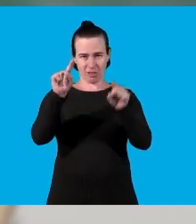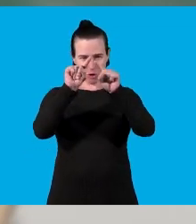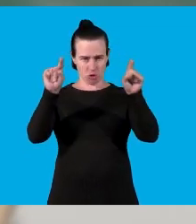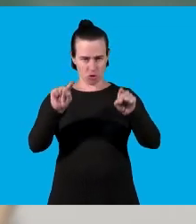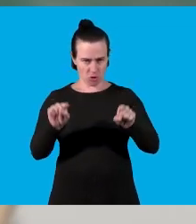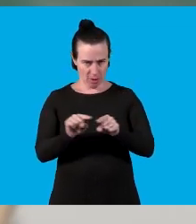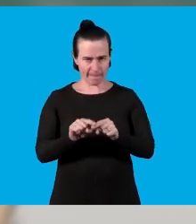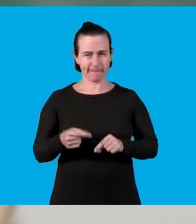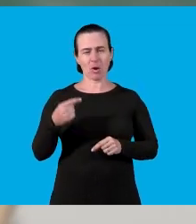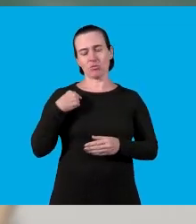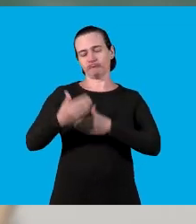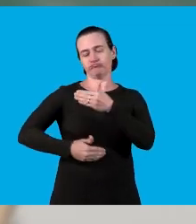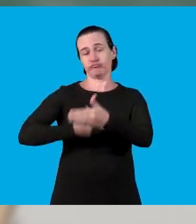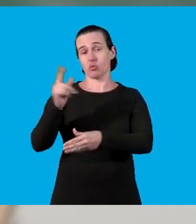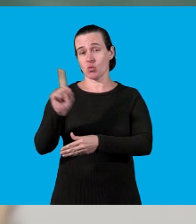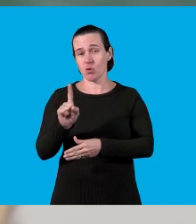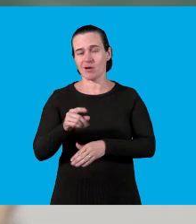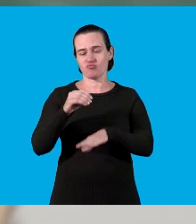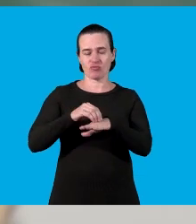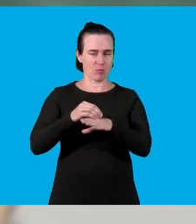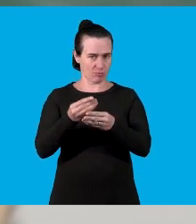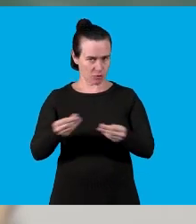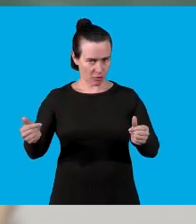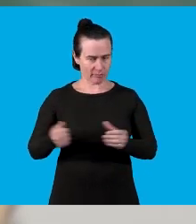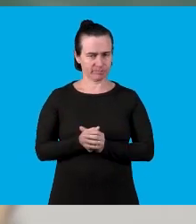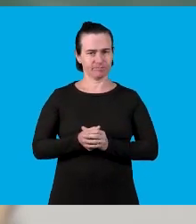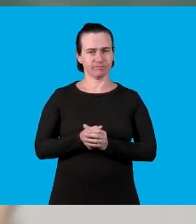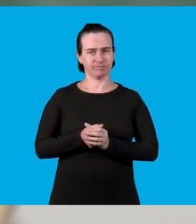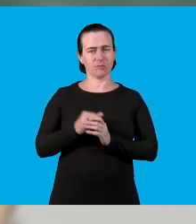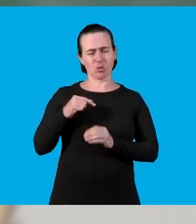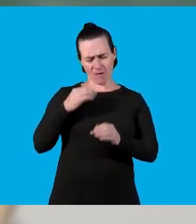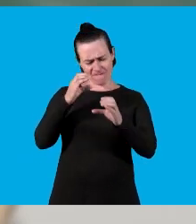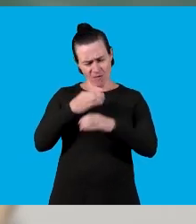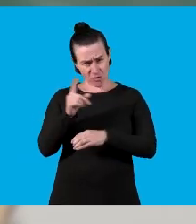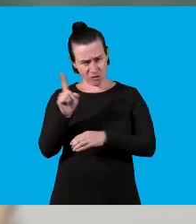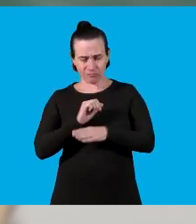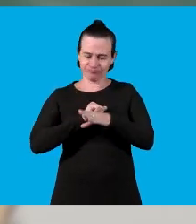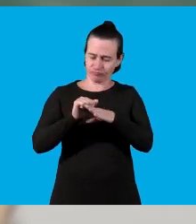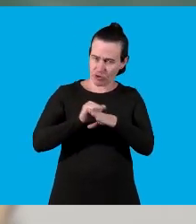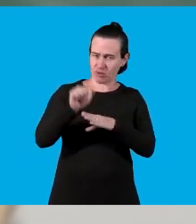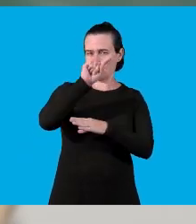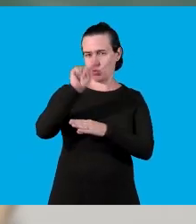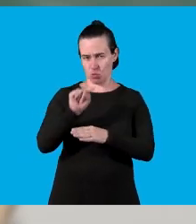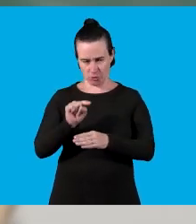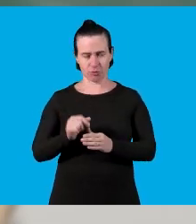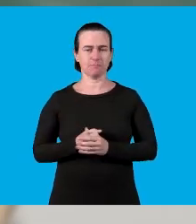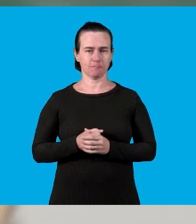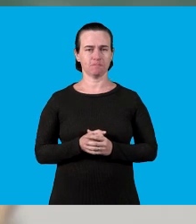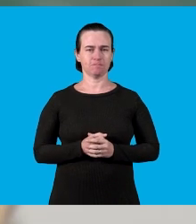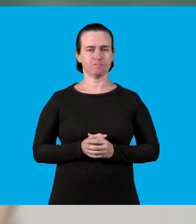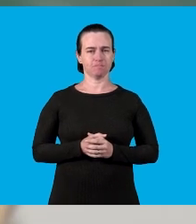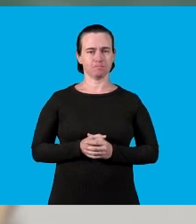are continuing with solving problems, and specifically we are going to look at practice questions.